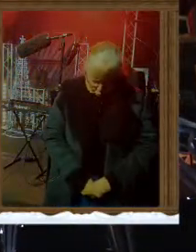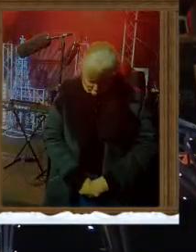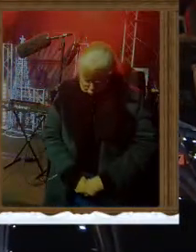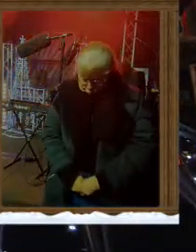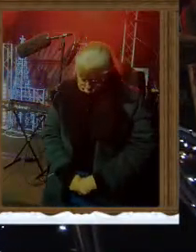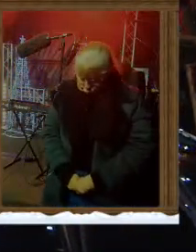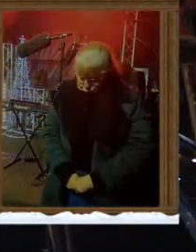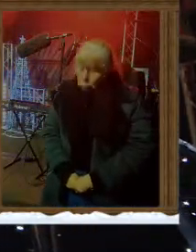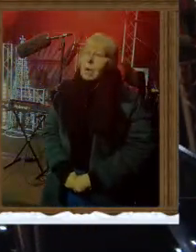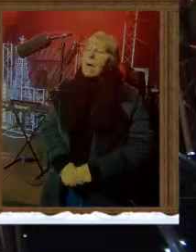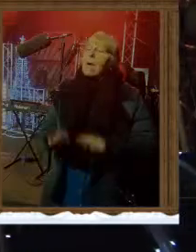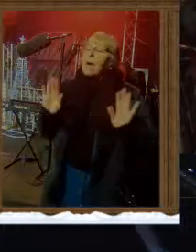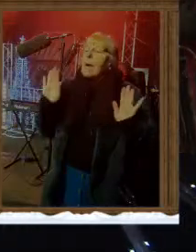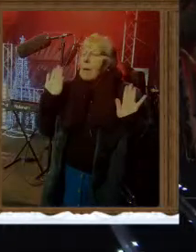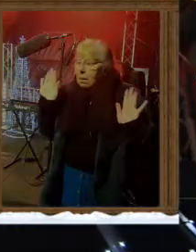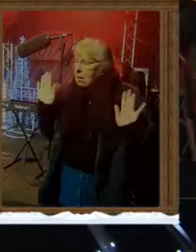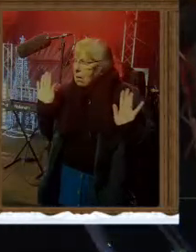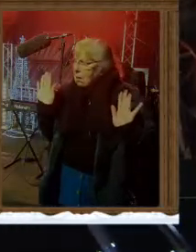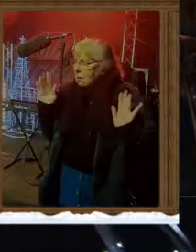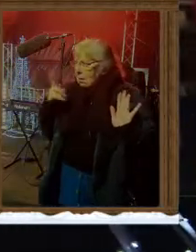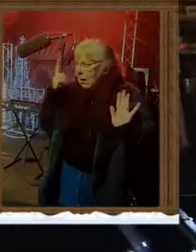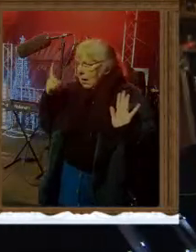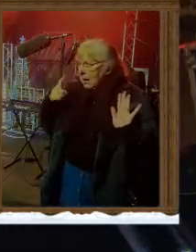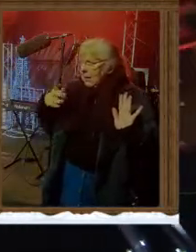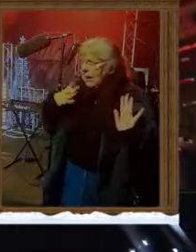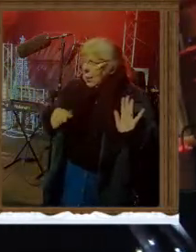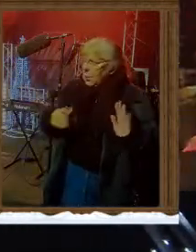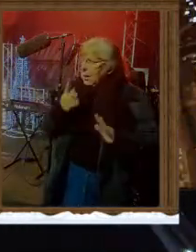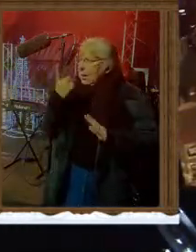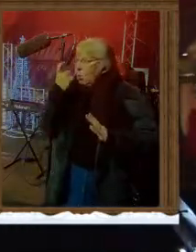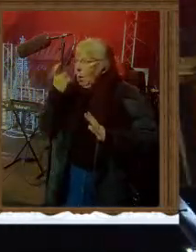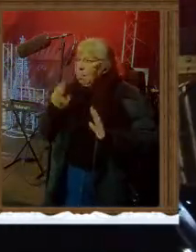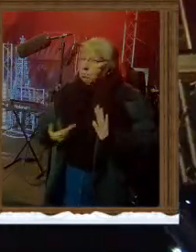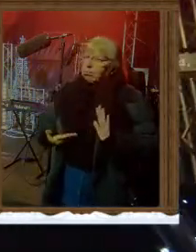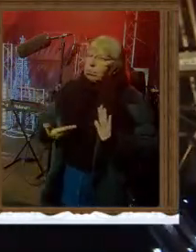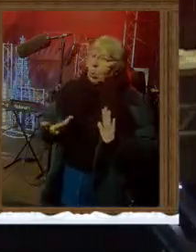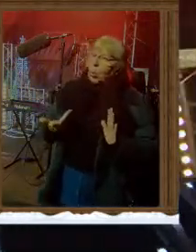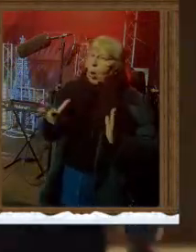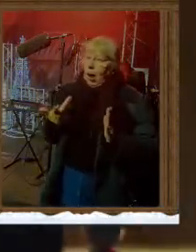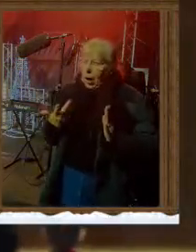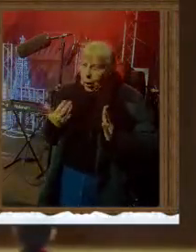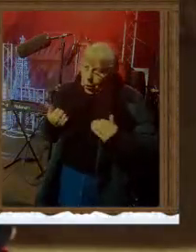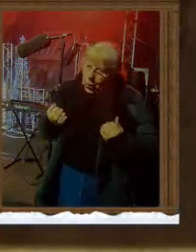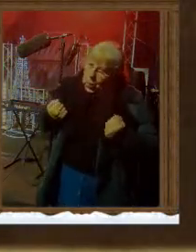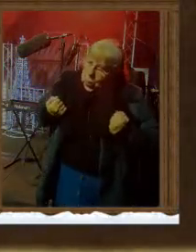Well, I think we need a final push before we get to Ho Ho Ho. Don't you agree?